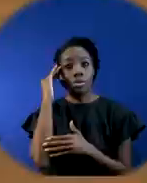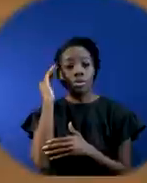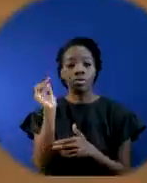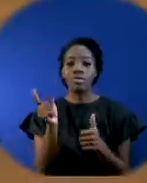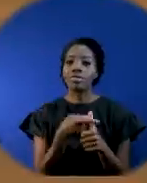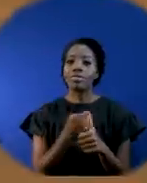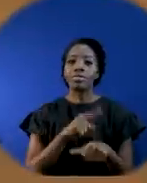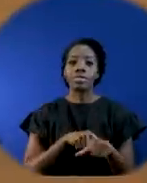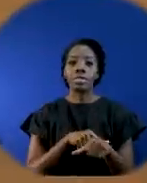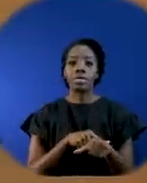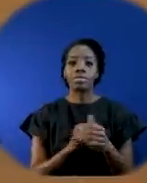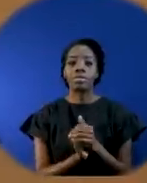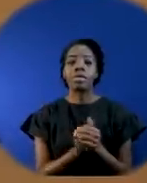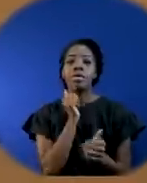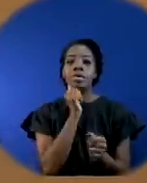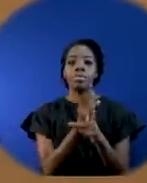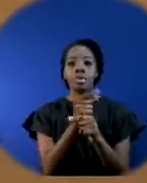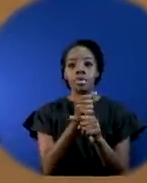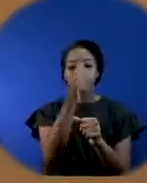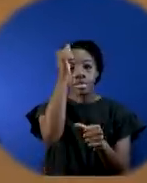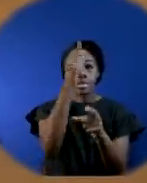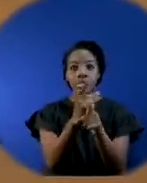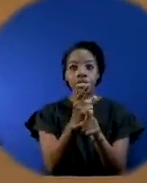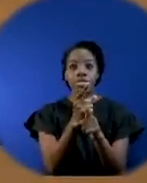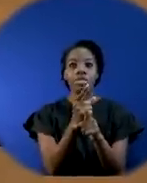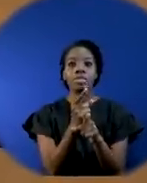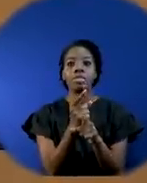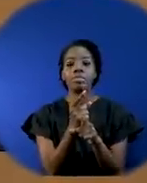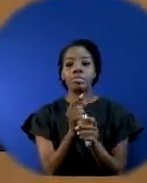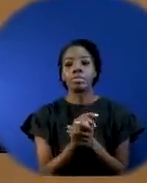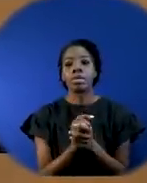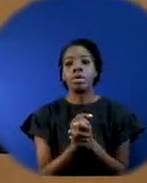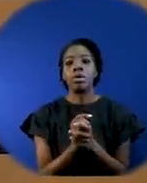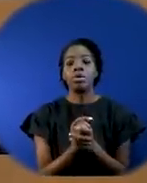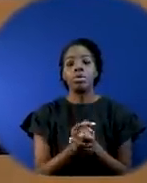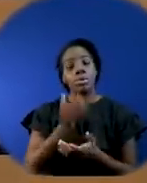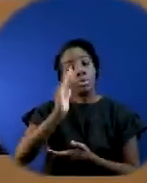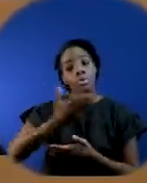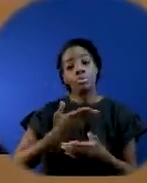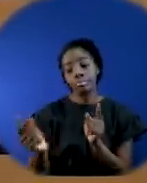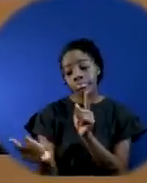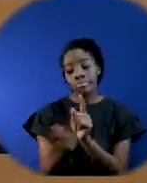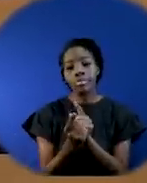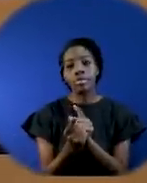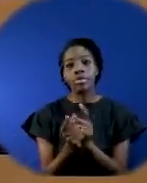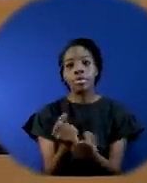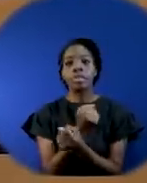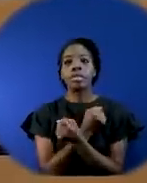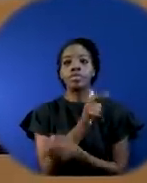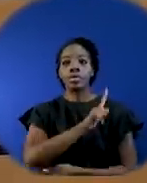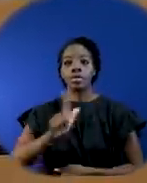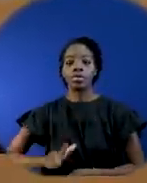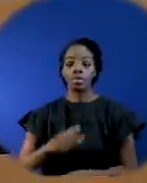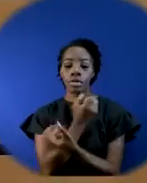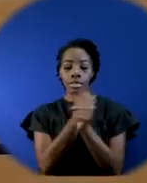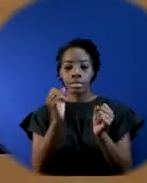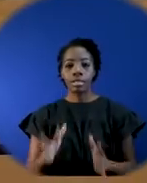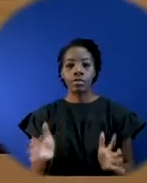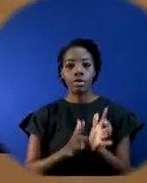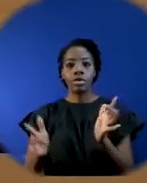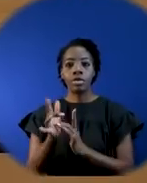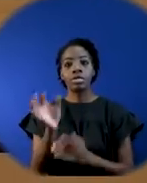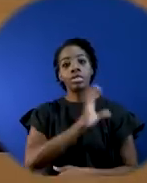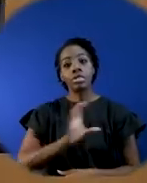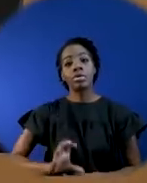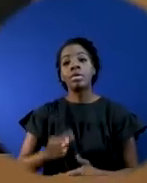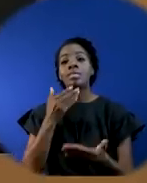very first time, and there are brothers in those chats who would gladly greet you with the love of our Lord and Savior Jesus Christ on this day. Thank God for the